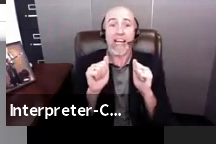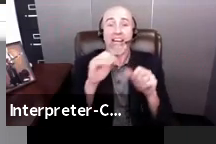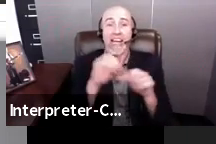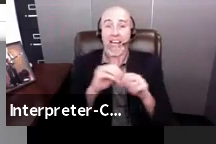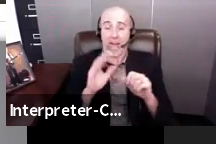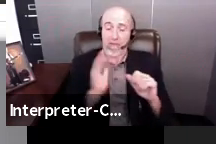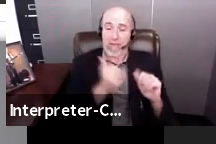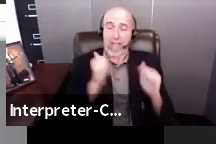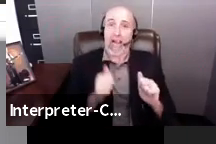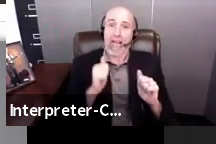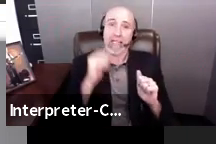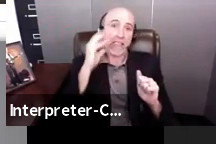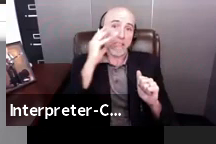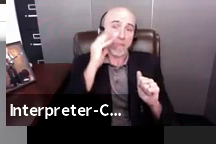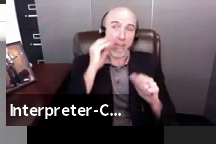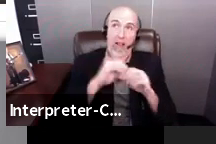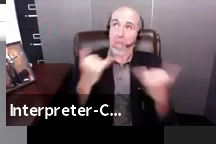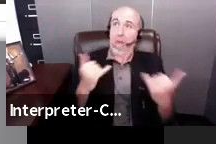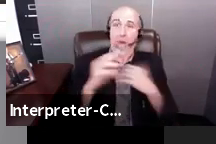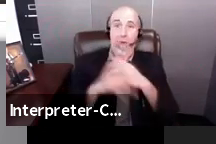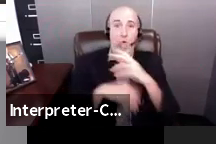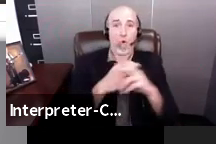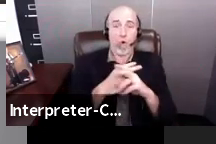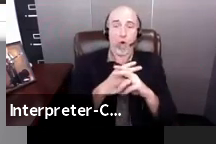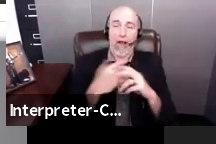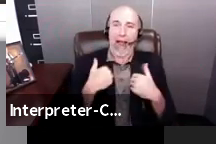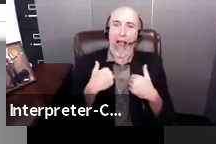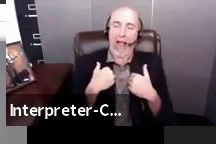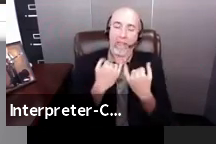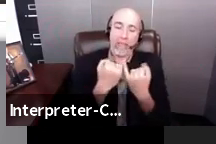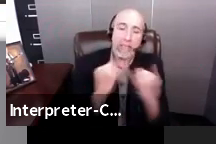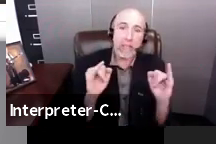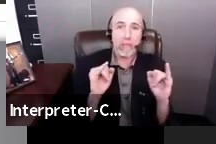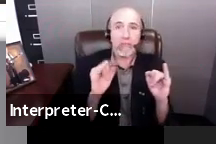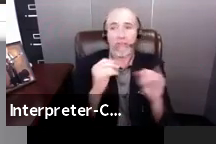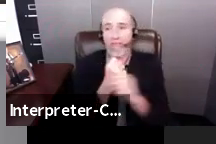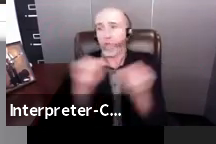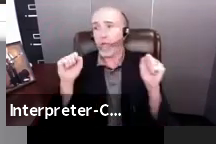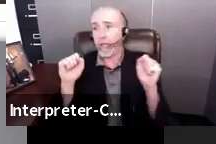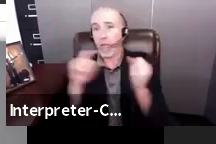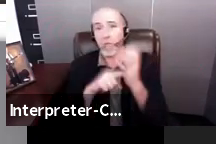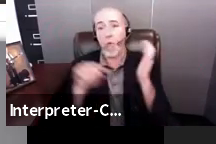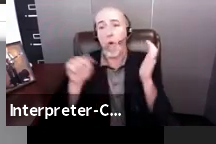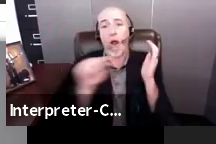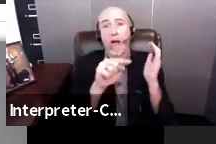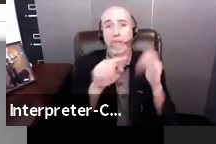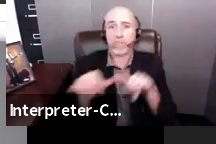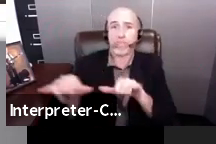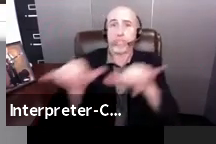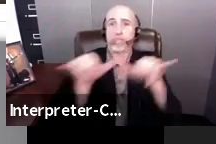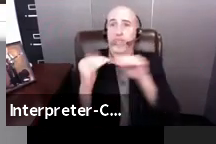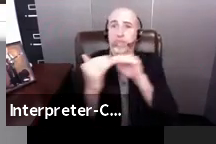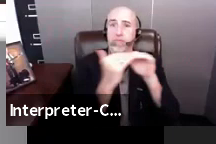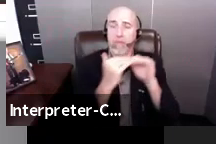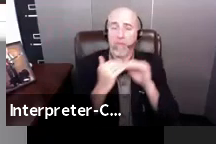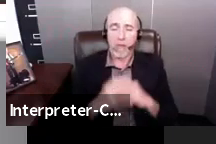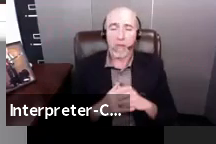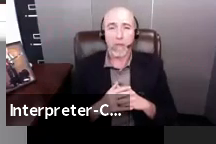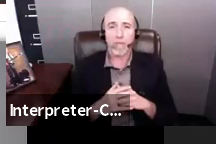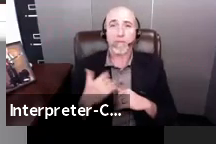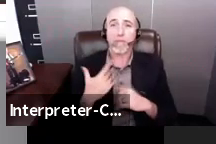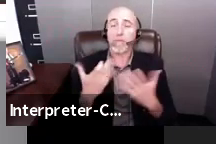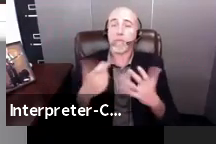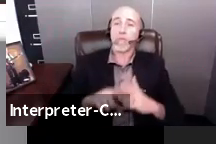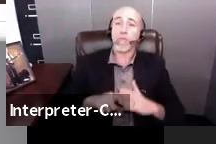can experience independence and freedom that everyone else experienced. I want to start out today